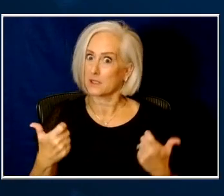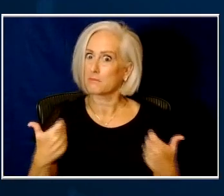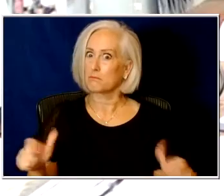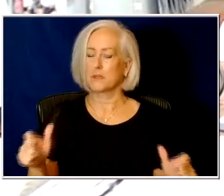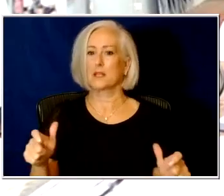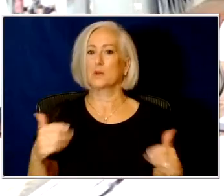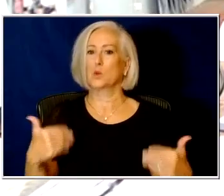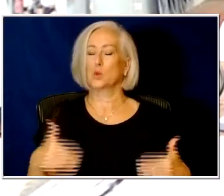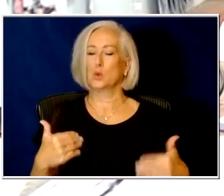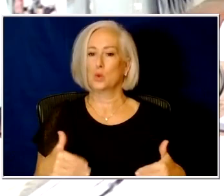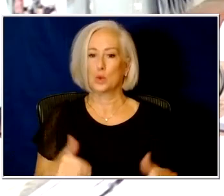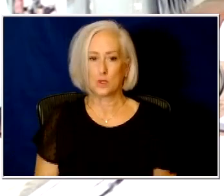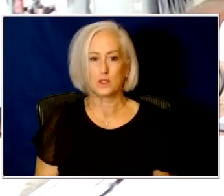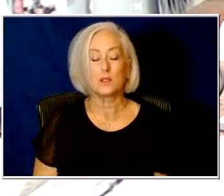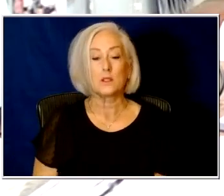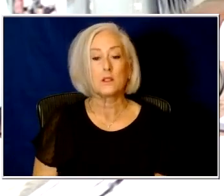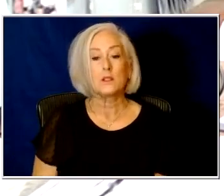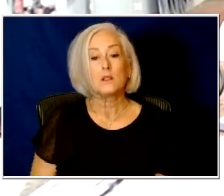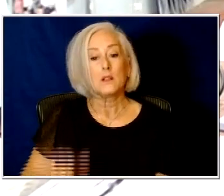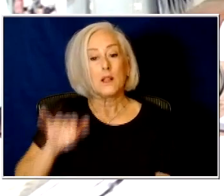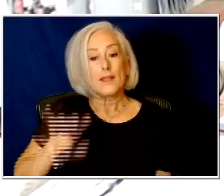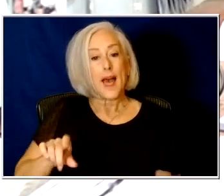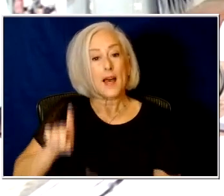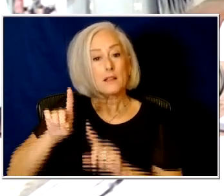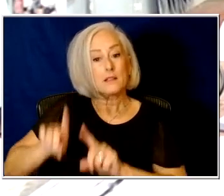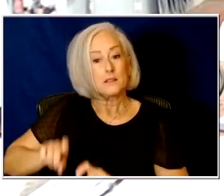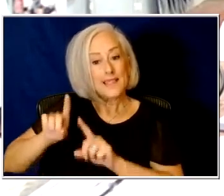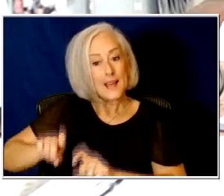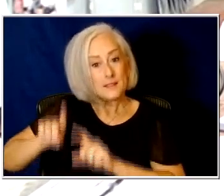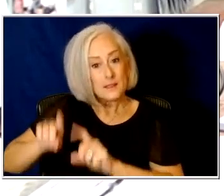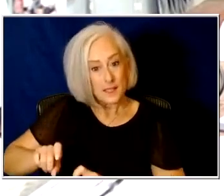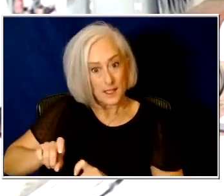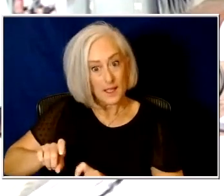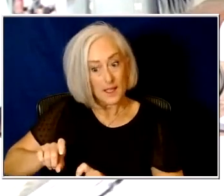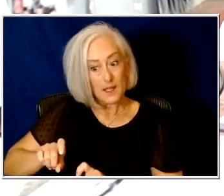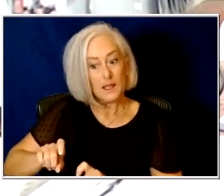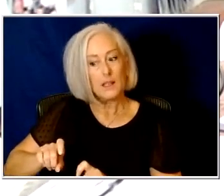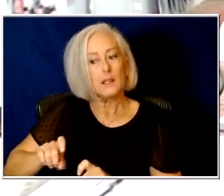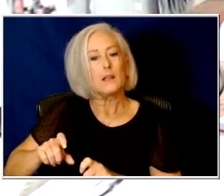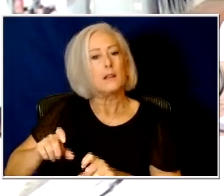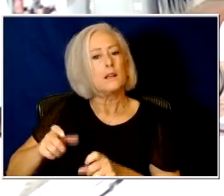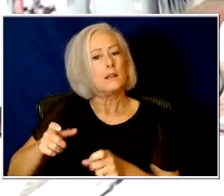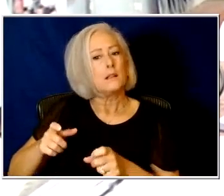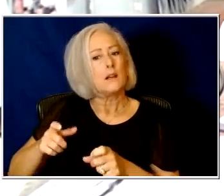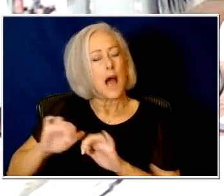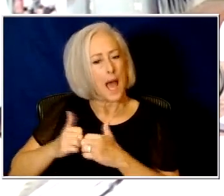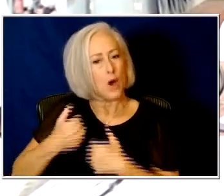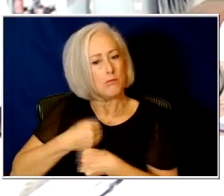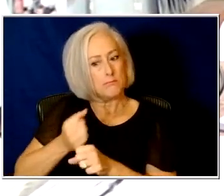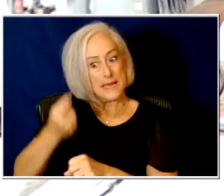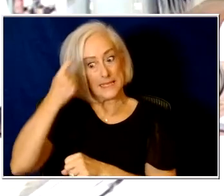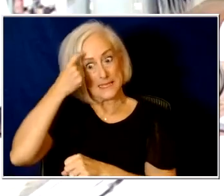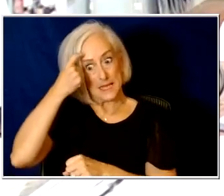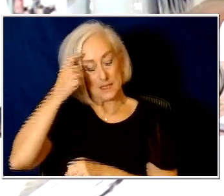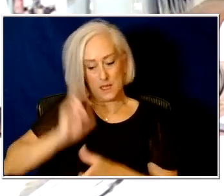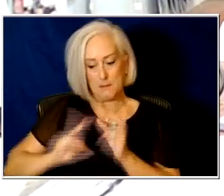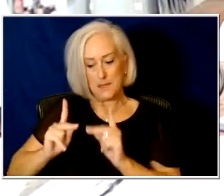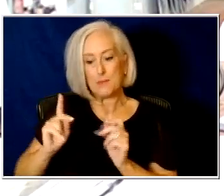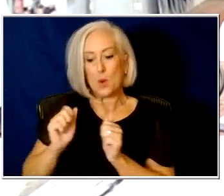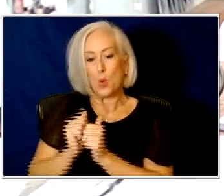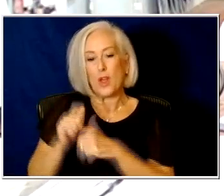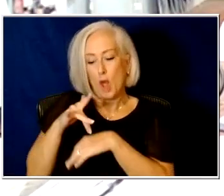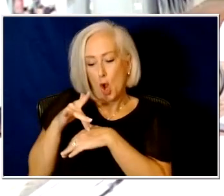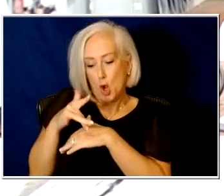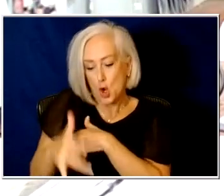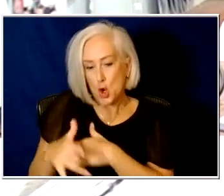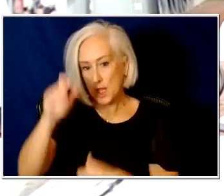the way it's been tested and the way it makes the most sense is people with really early Alzheimer's